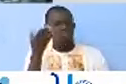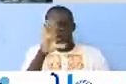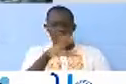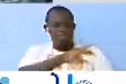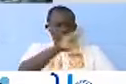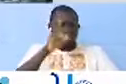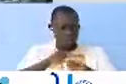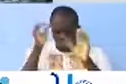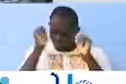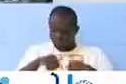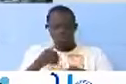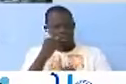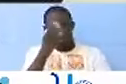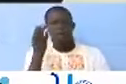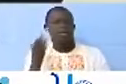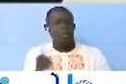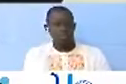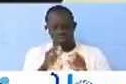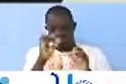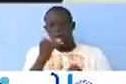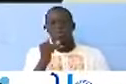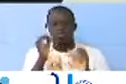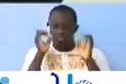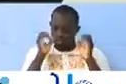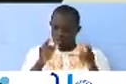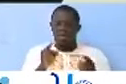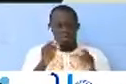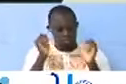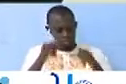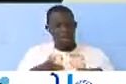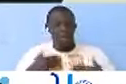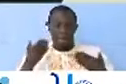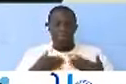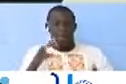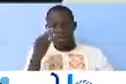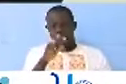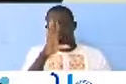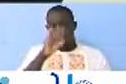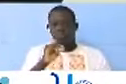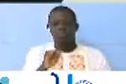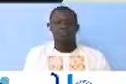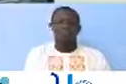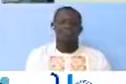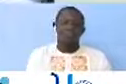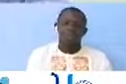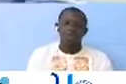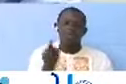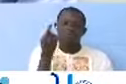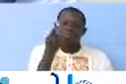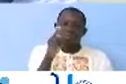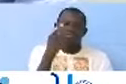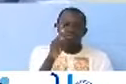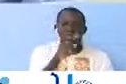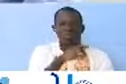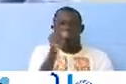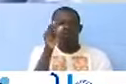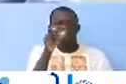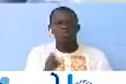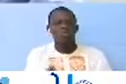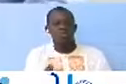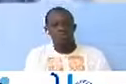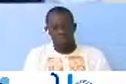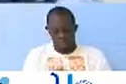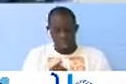That's, yeah, we would appreciate that if you can. Kwa diala nye baka ni isa keno? Follow. First off. Ma